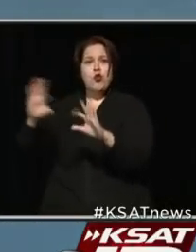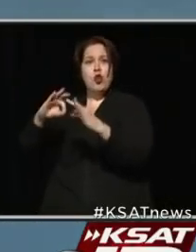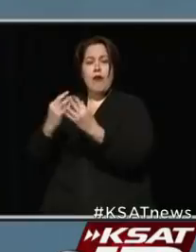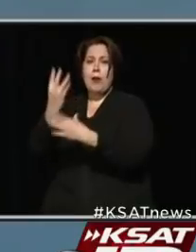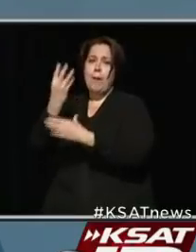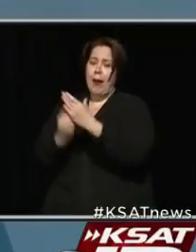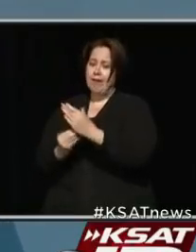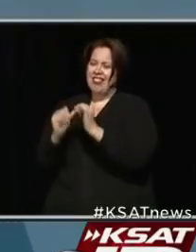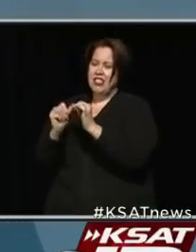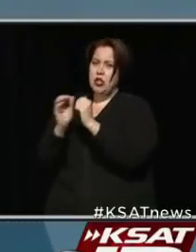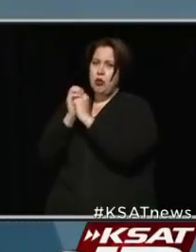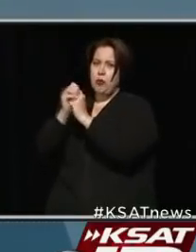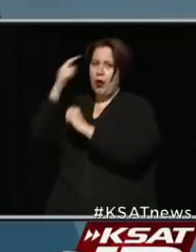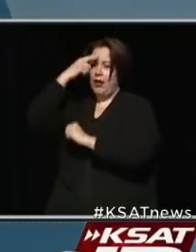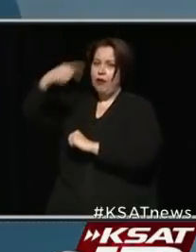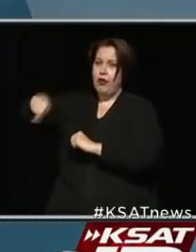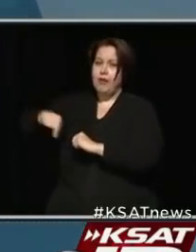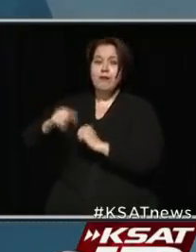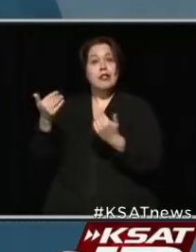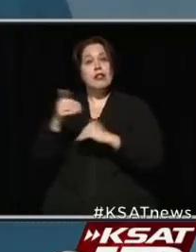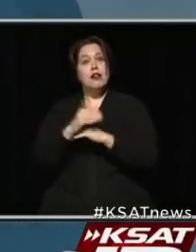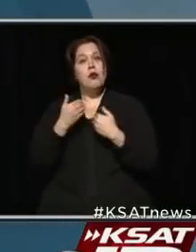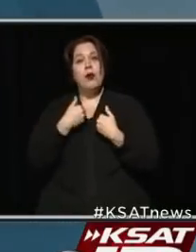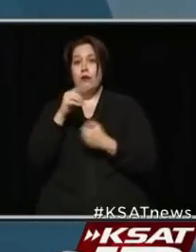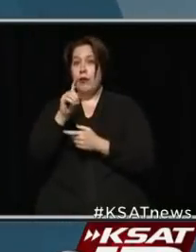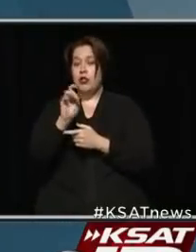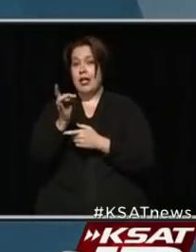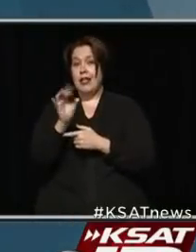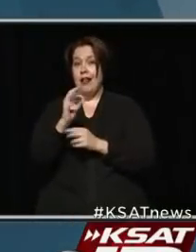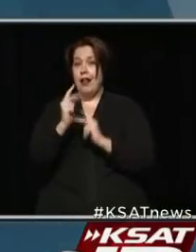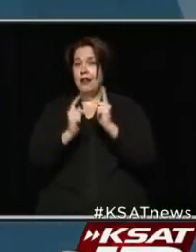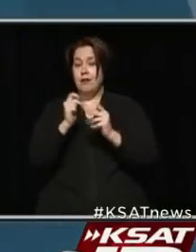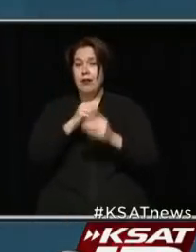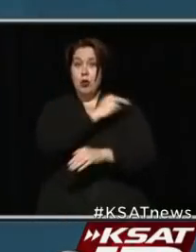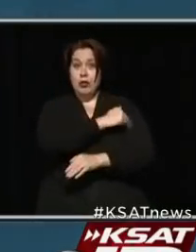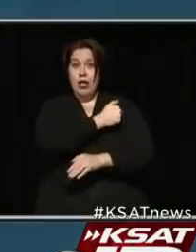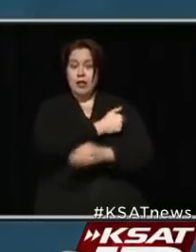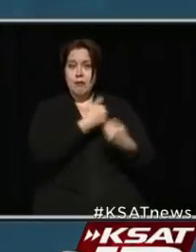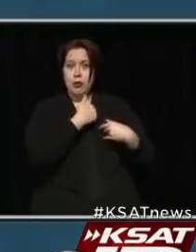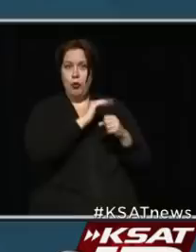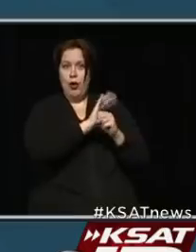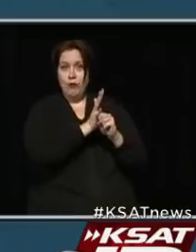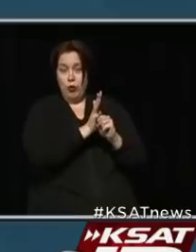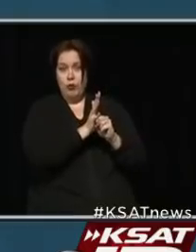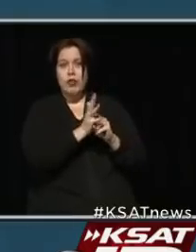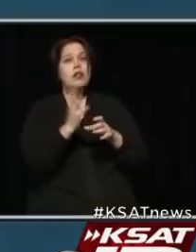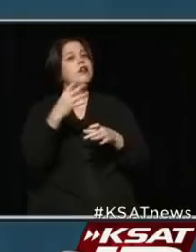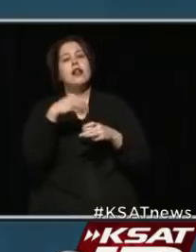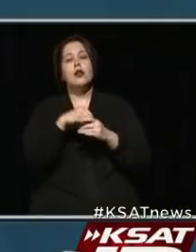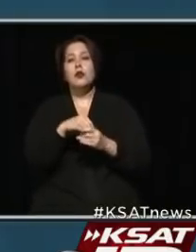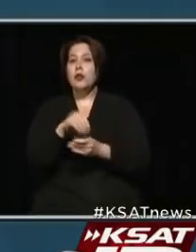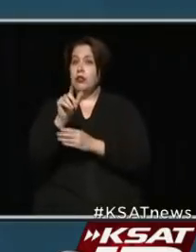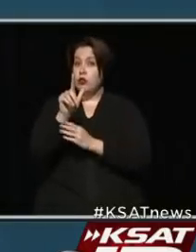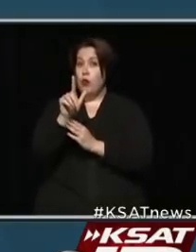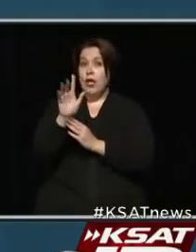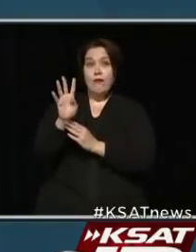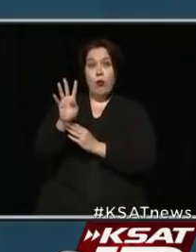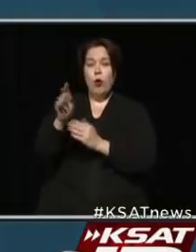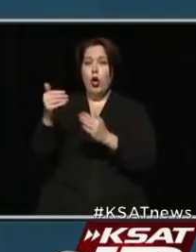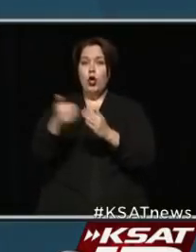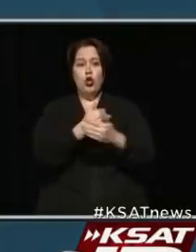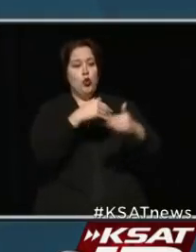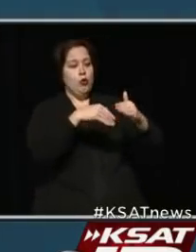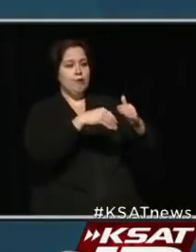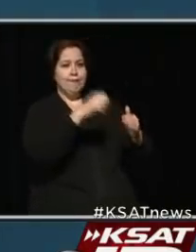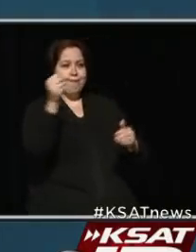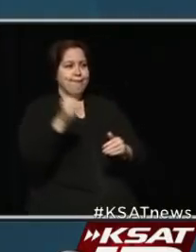in your prayers. Tonight, there are 189 patients in the hospital with COVID-19, including 24 new COVID